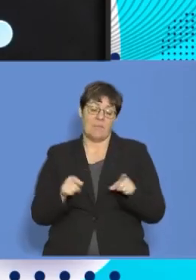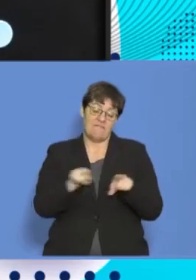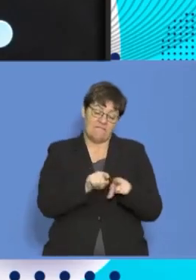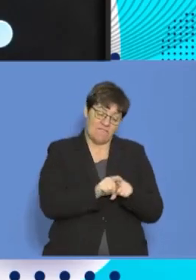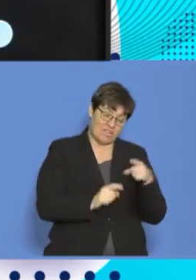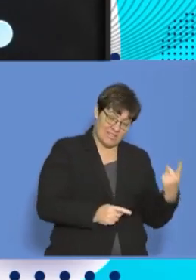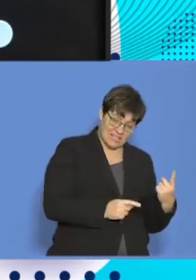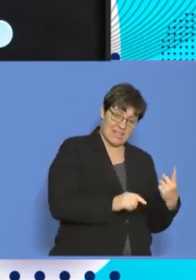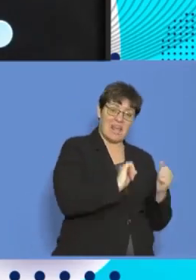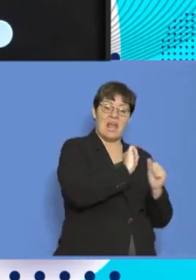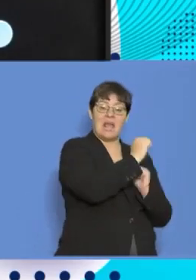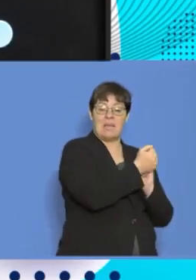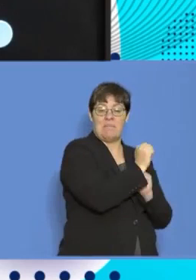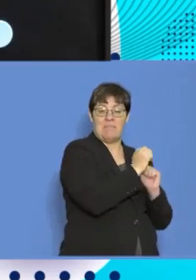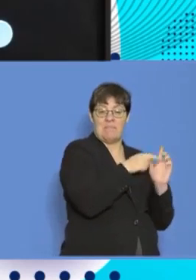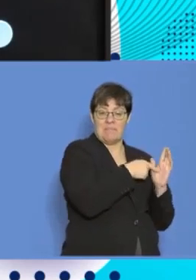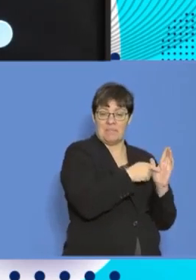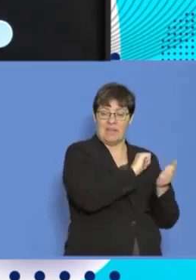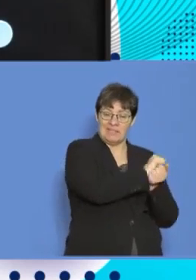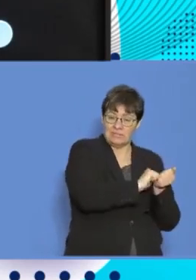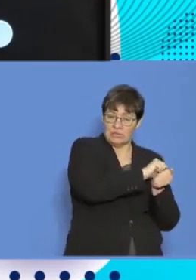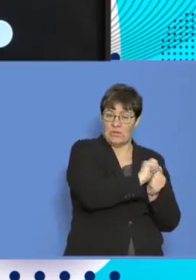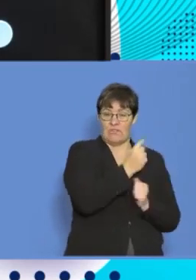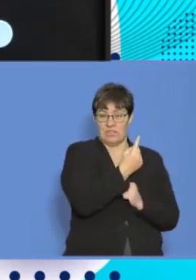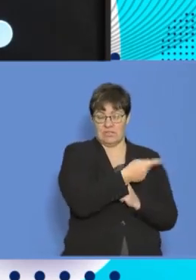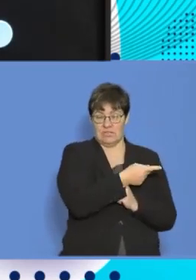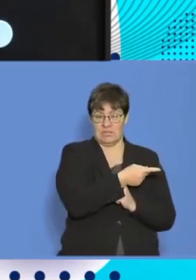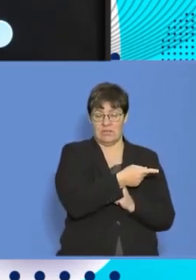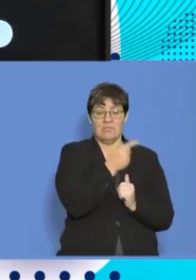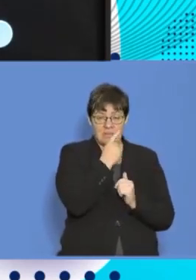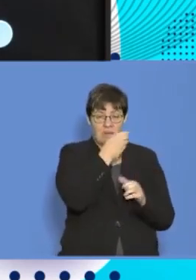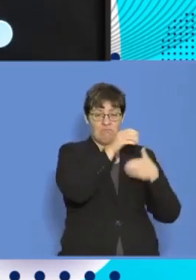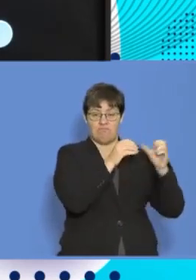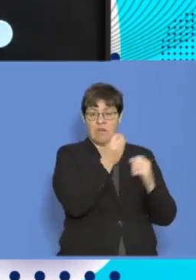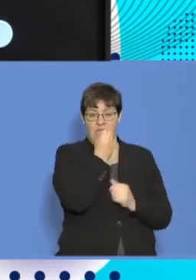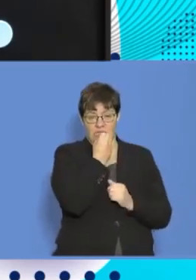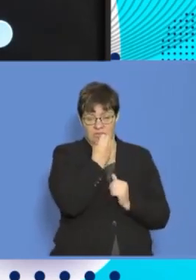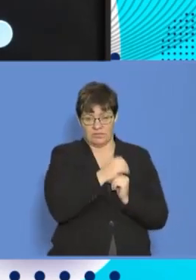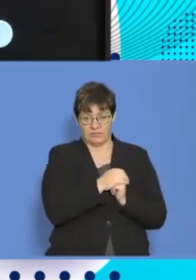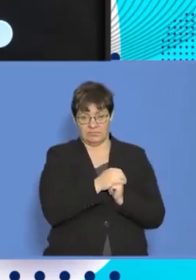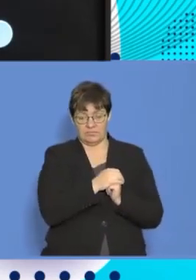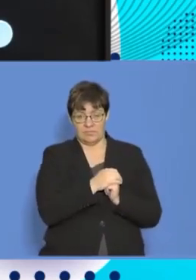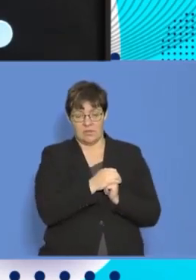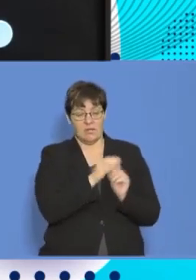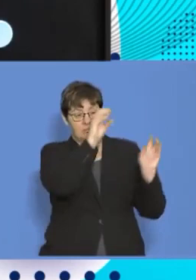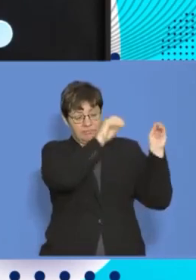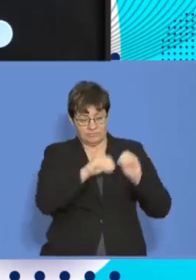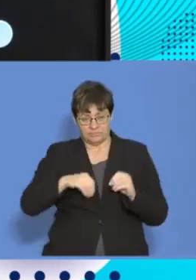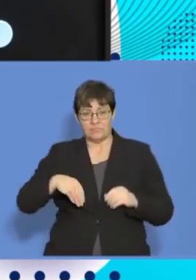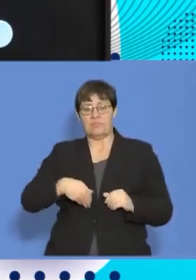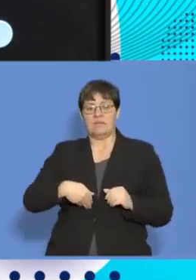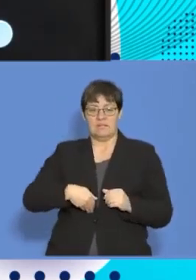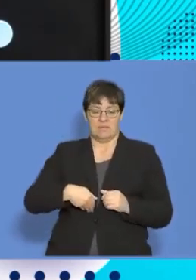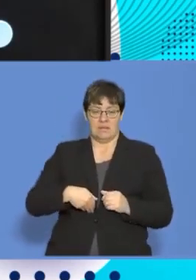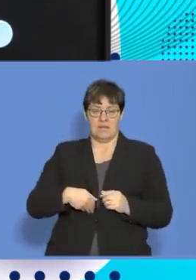a mechanical process that we must refer to. Chewing the food breaks the food down. When it moves into the stomach,